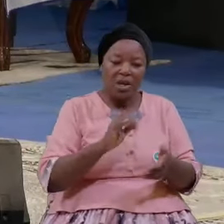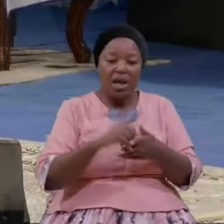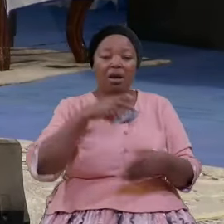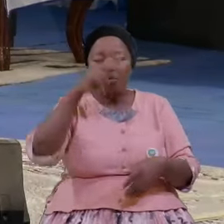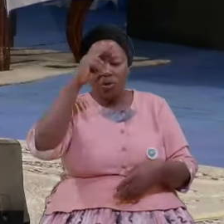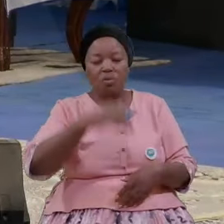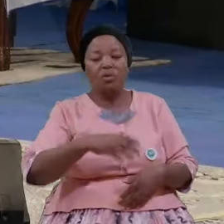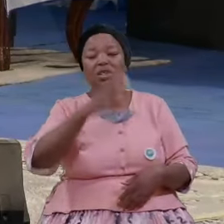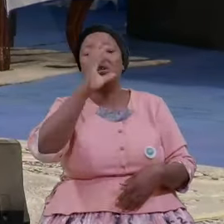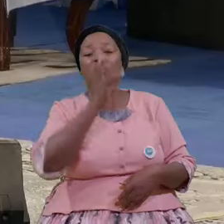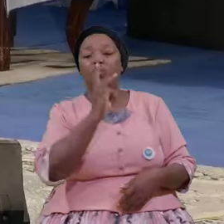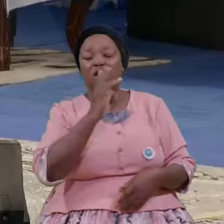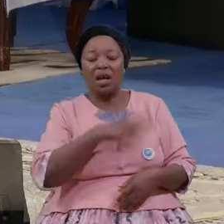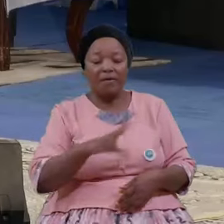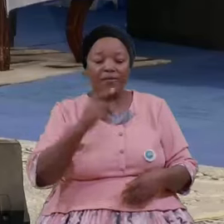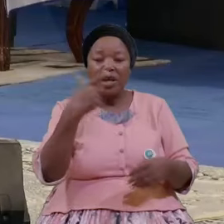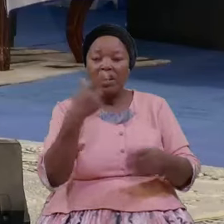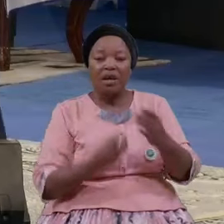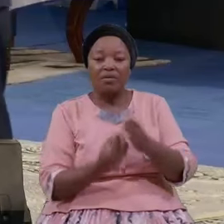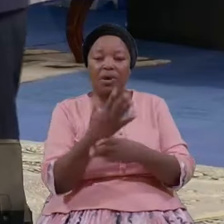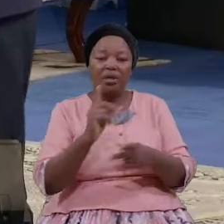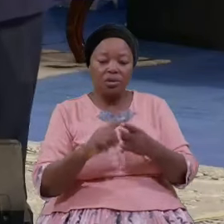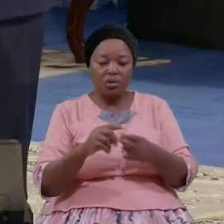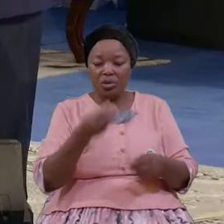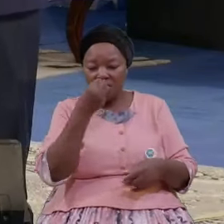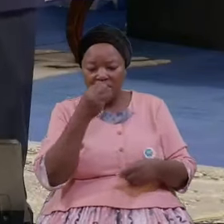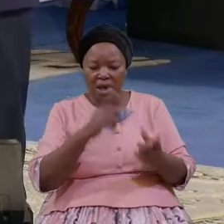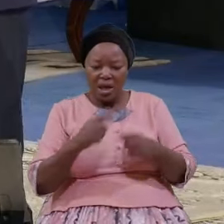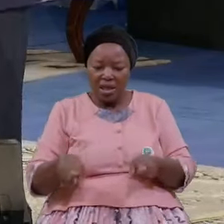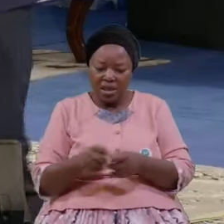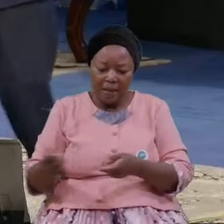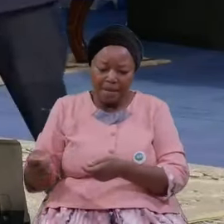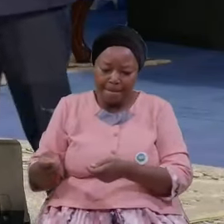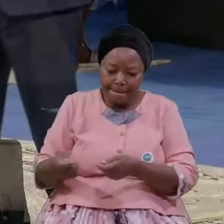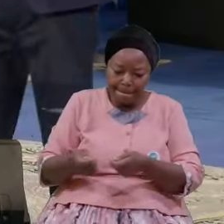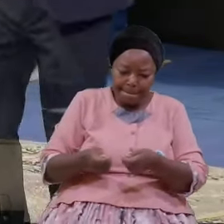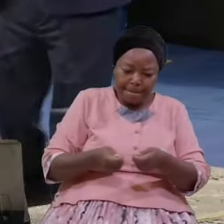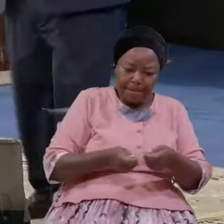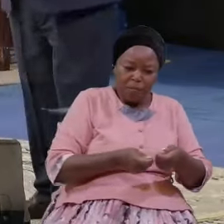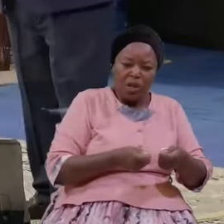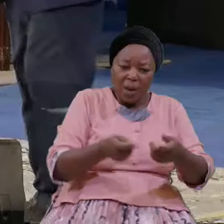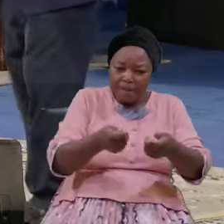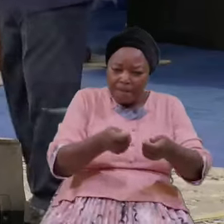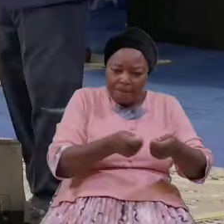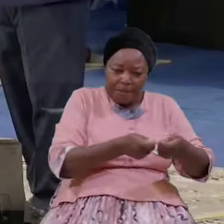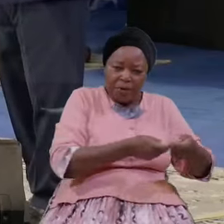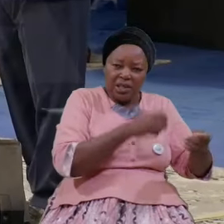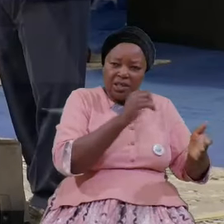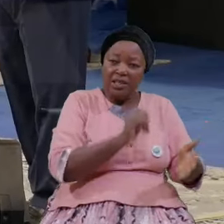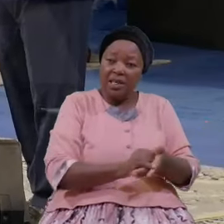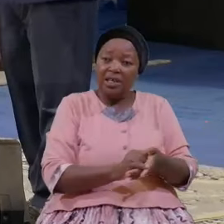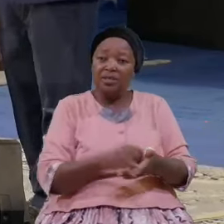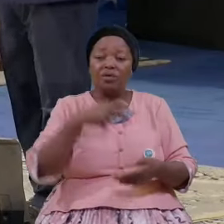whatever, to eat. And as they were drawing the goat was stiffening the neck